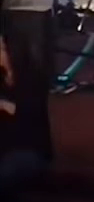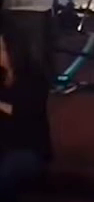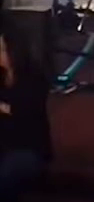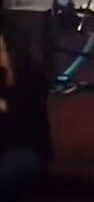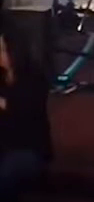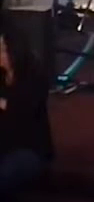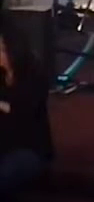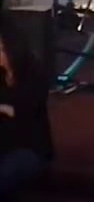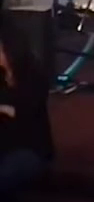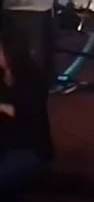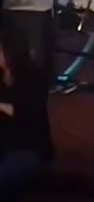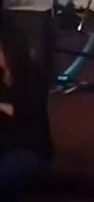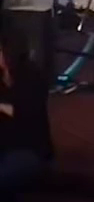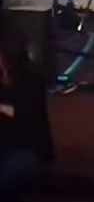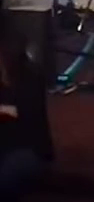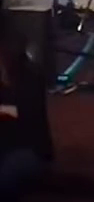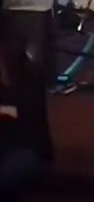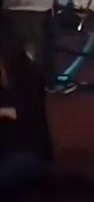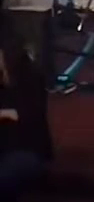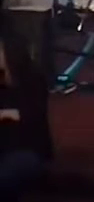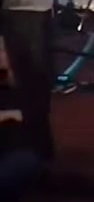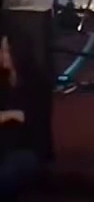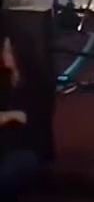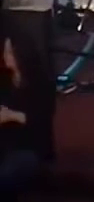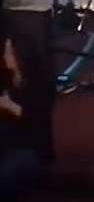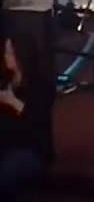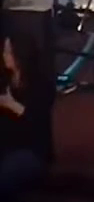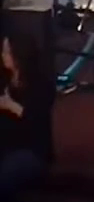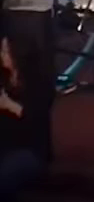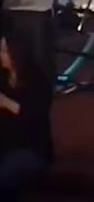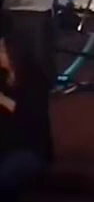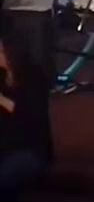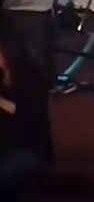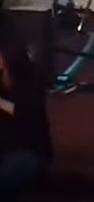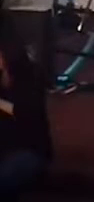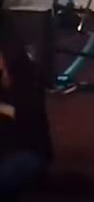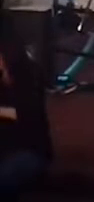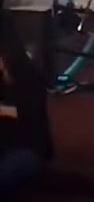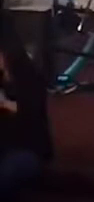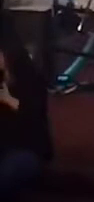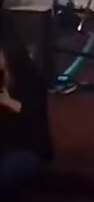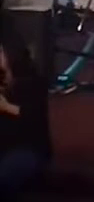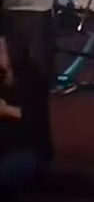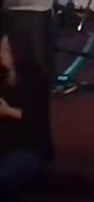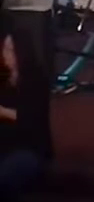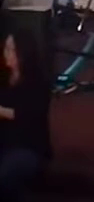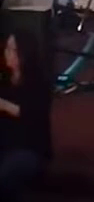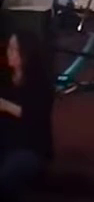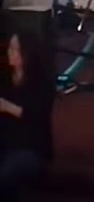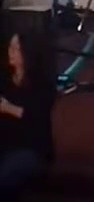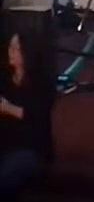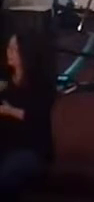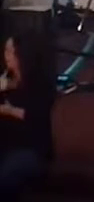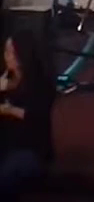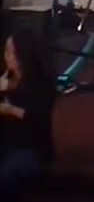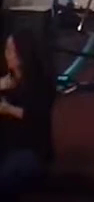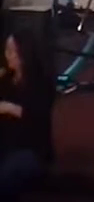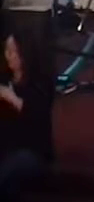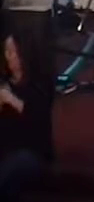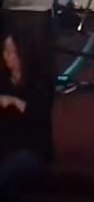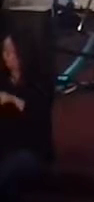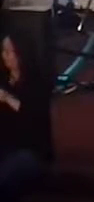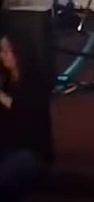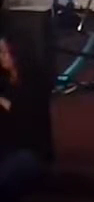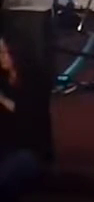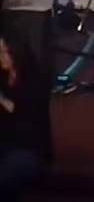Acts 3 through 5. I mean, wow, that's awesome. God wants us to win souls to him. He wants everyone to be saved, but also to build up the